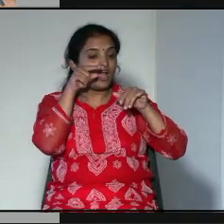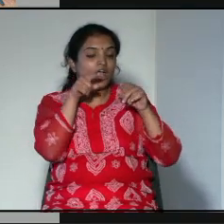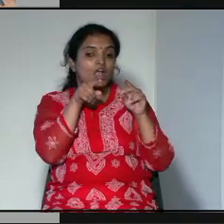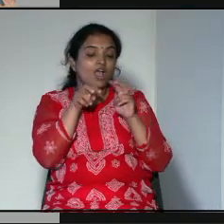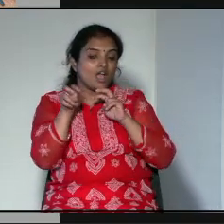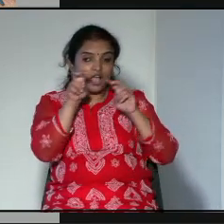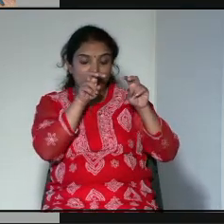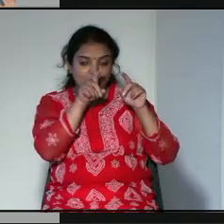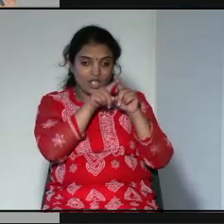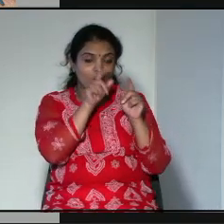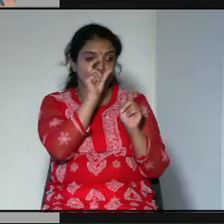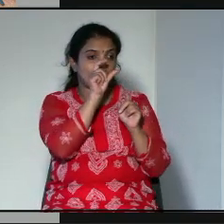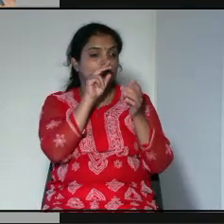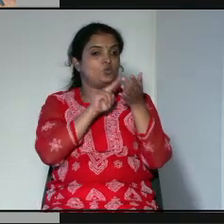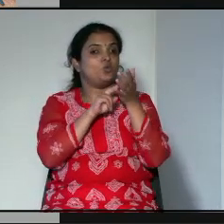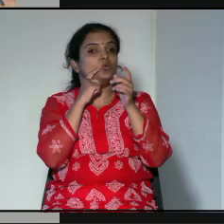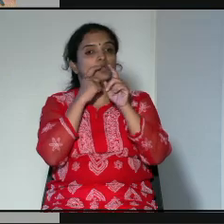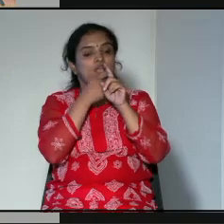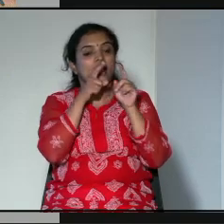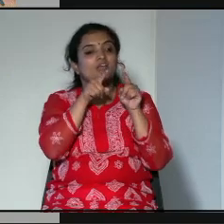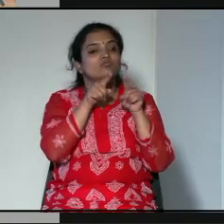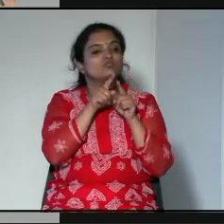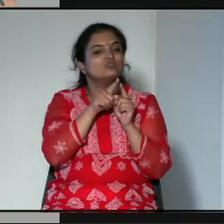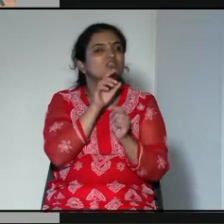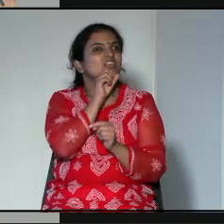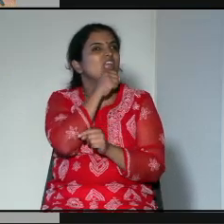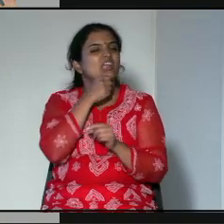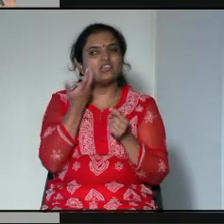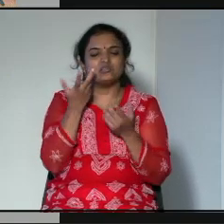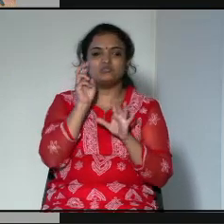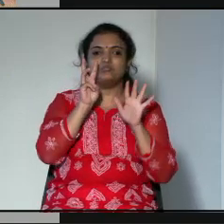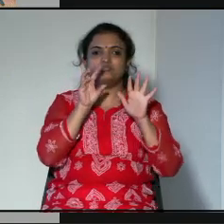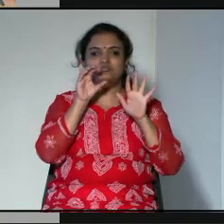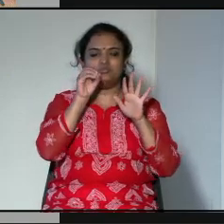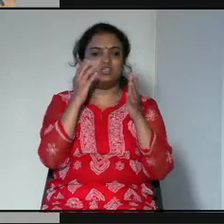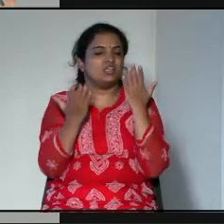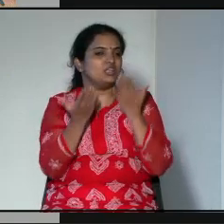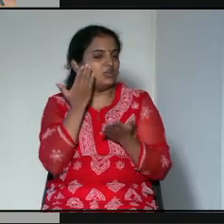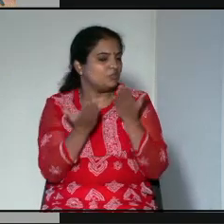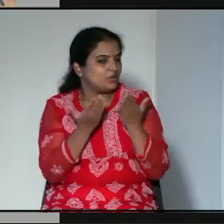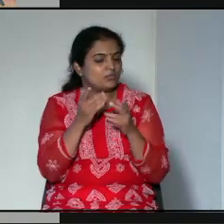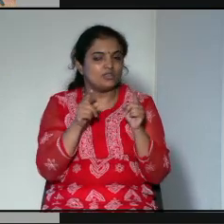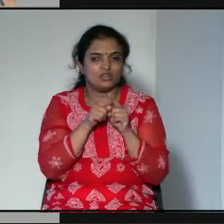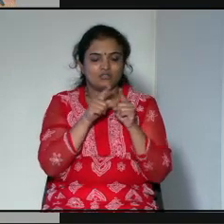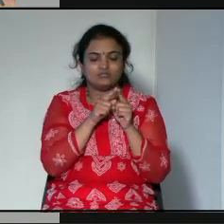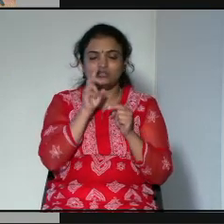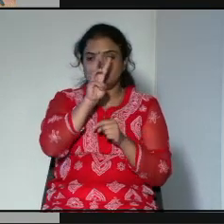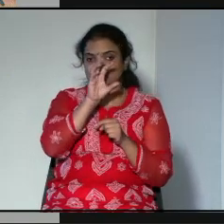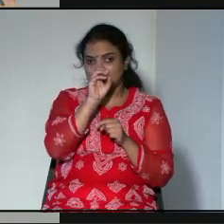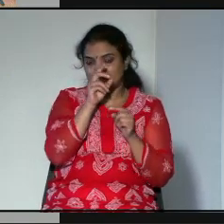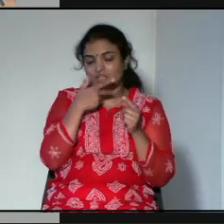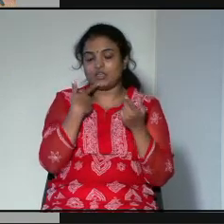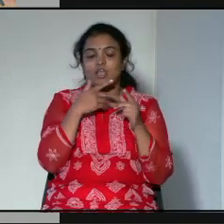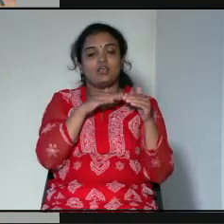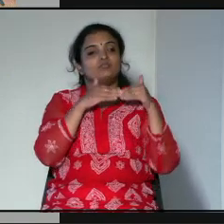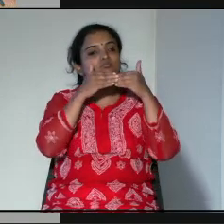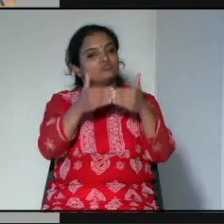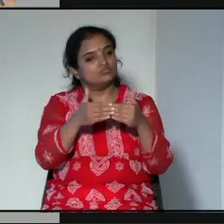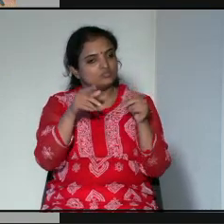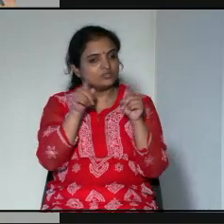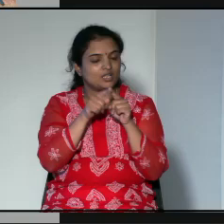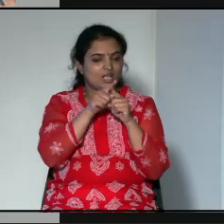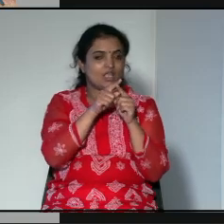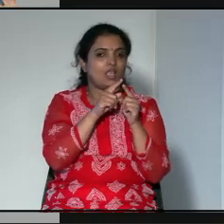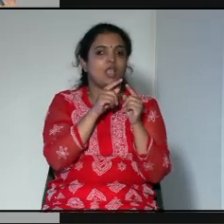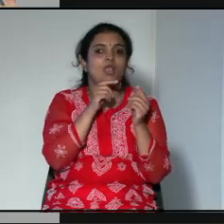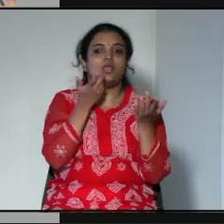from Munich, she's in her mid-30s. That's where she's exposed, first from painting and printmaking to sculpture.